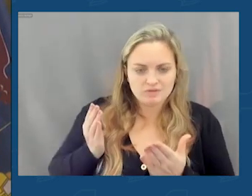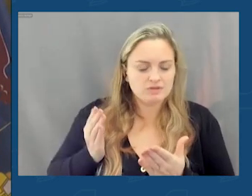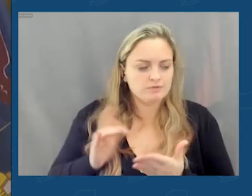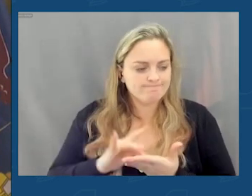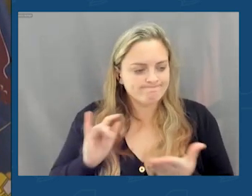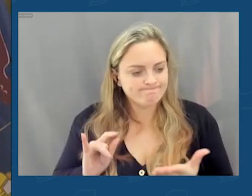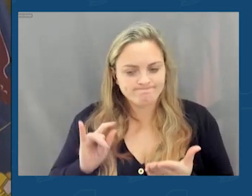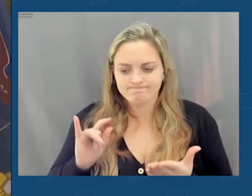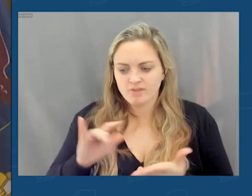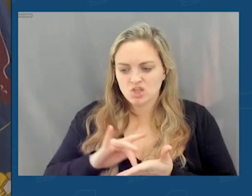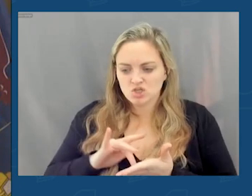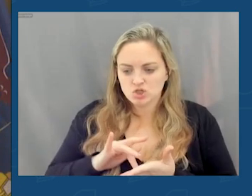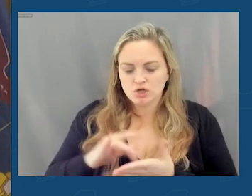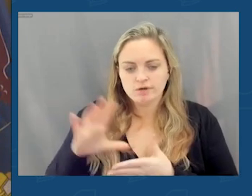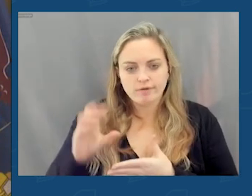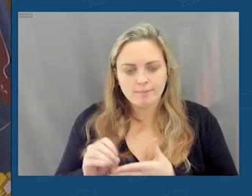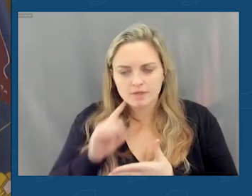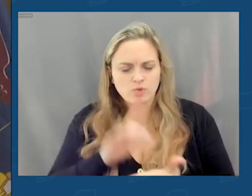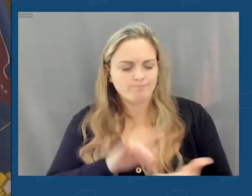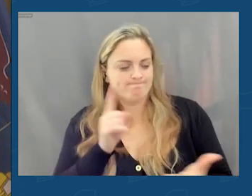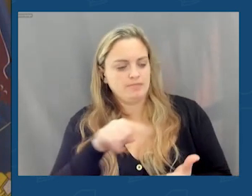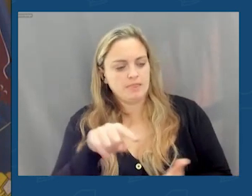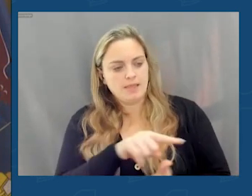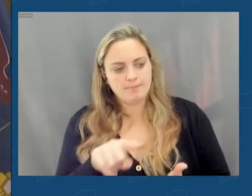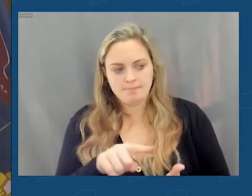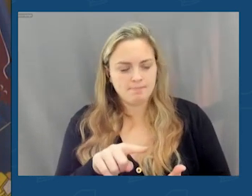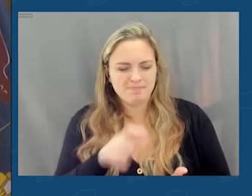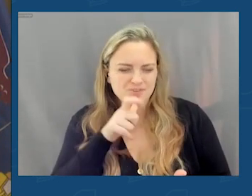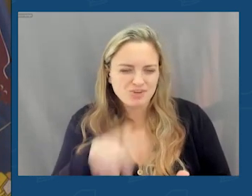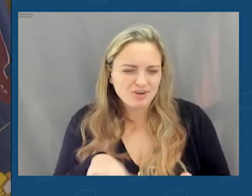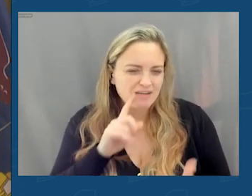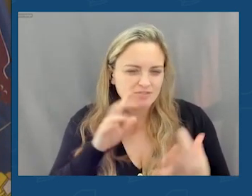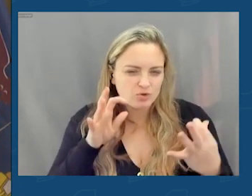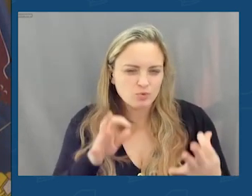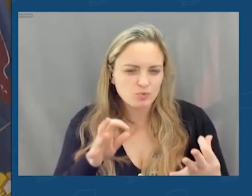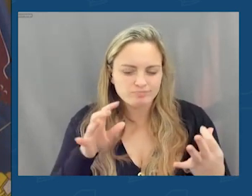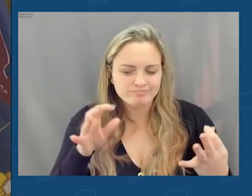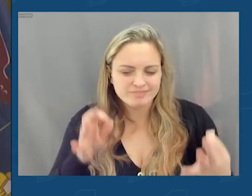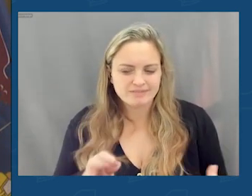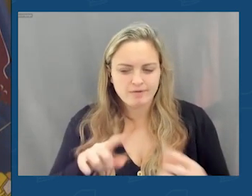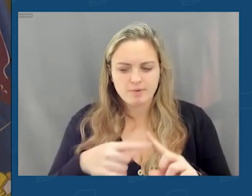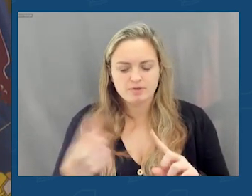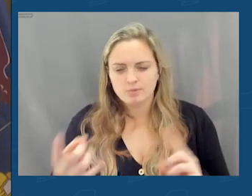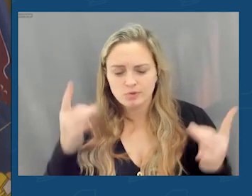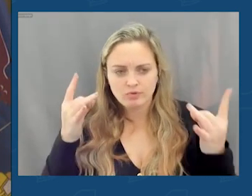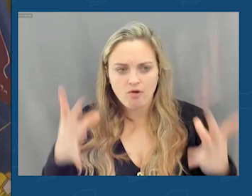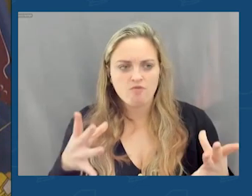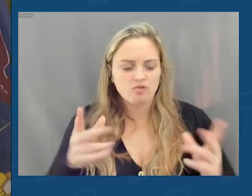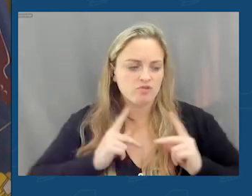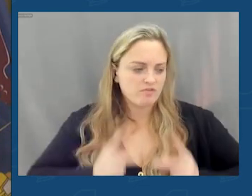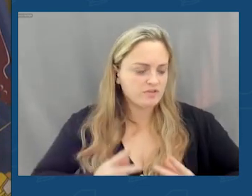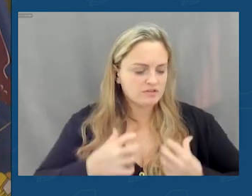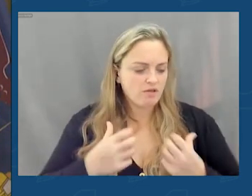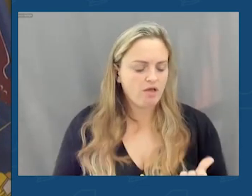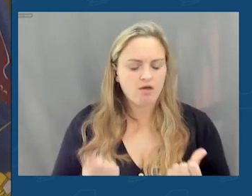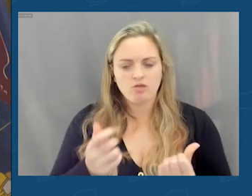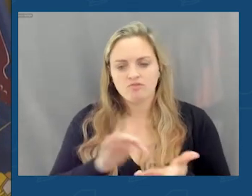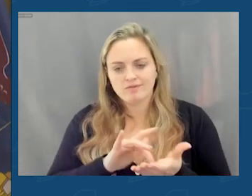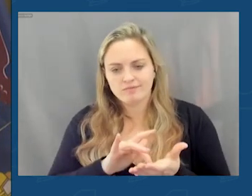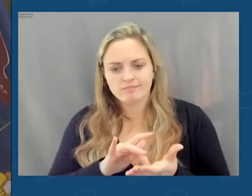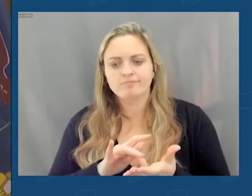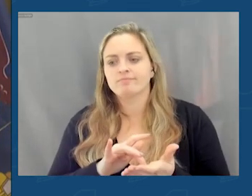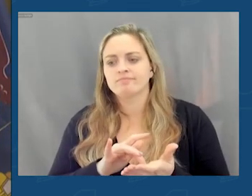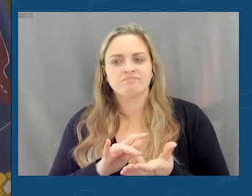drug manufacturers who take advantage of them, and no one should ever have to make a horrible choice between their physical health and their financial health.